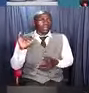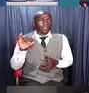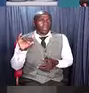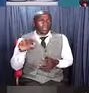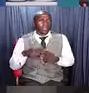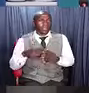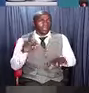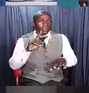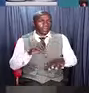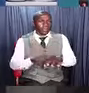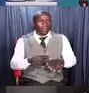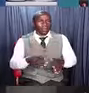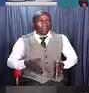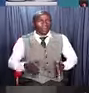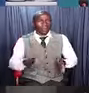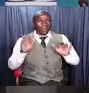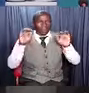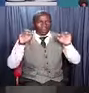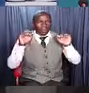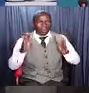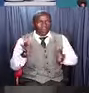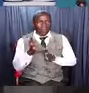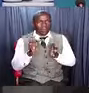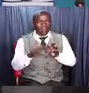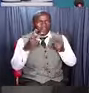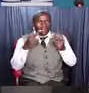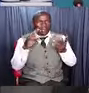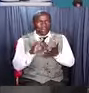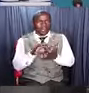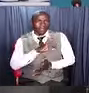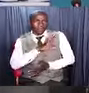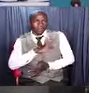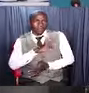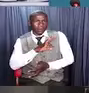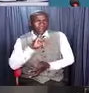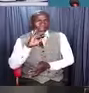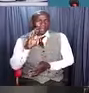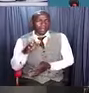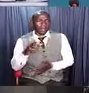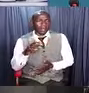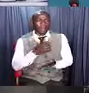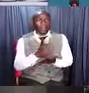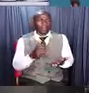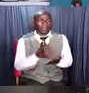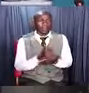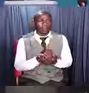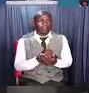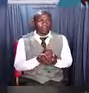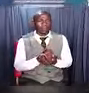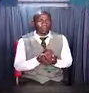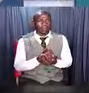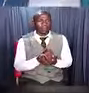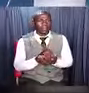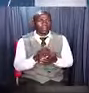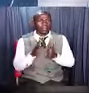kila wakati mkulima akija ni Bwana Yesu. Every time when the farmer comes tunda hilo liko. They see that fruit being there. Amen. Amen.